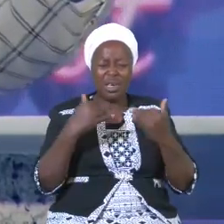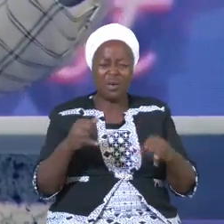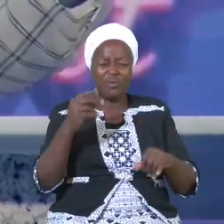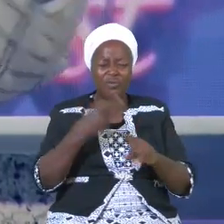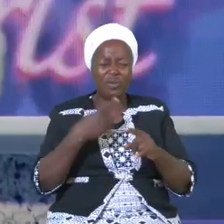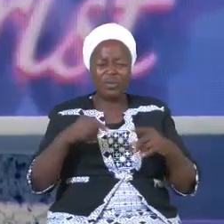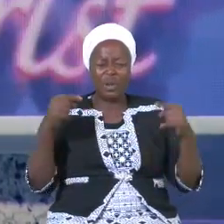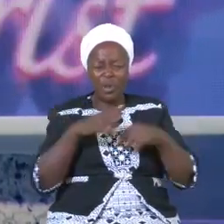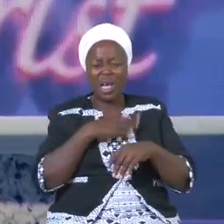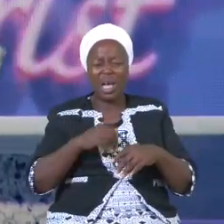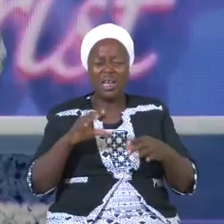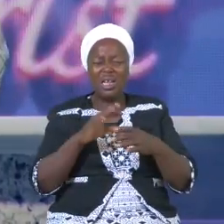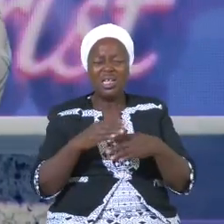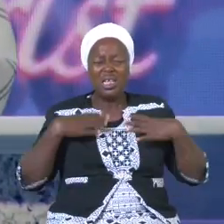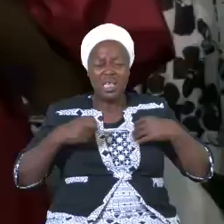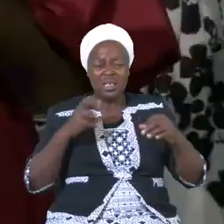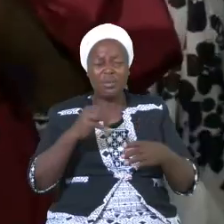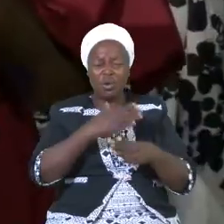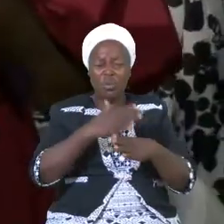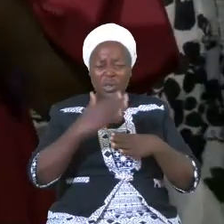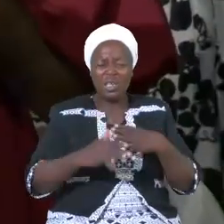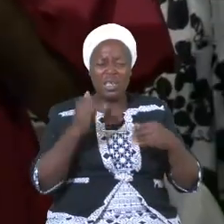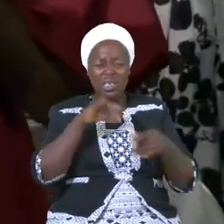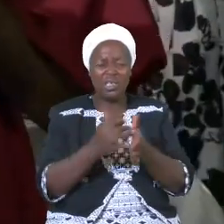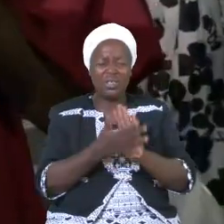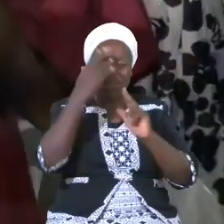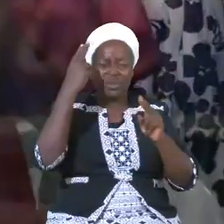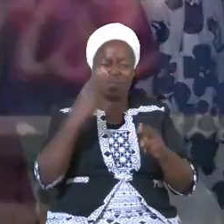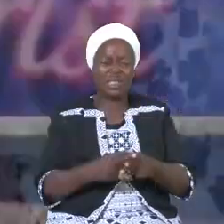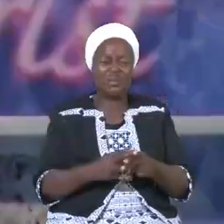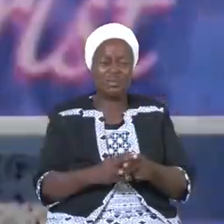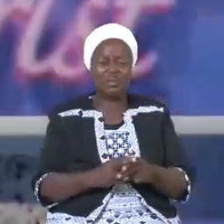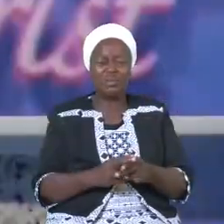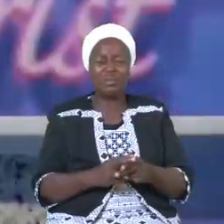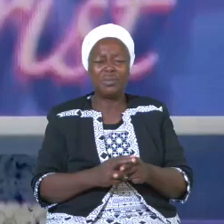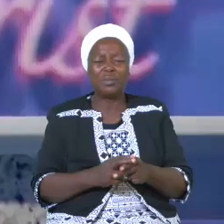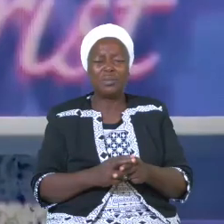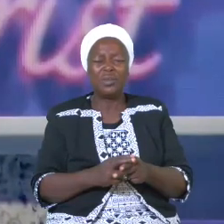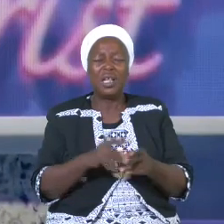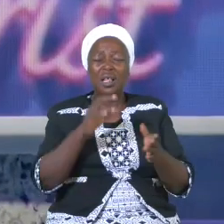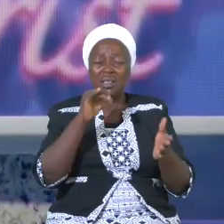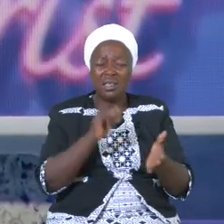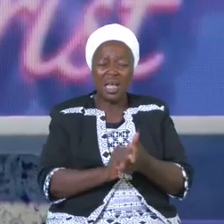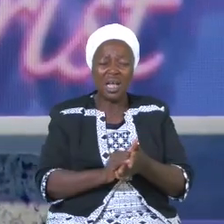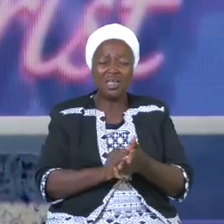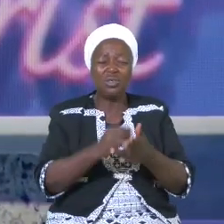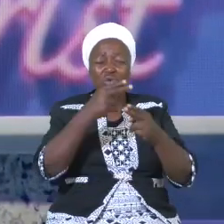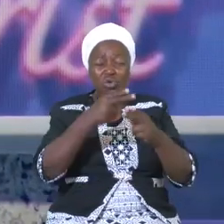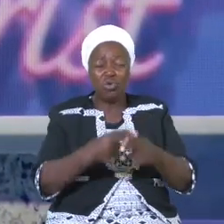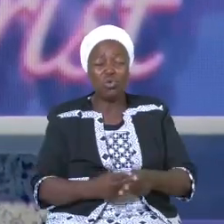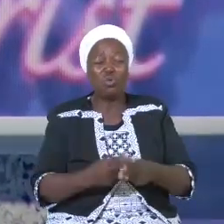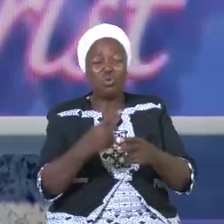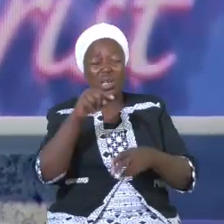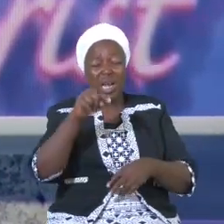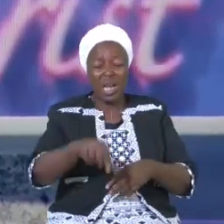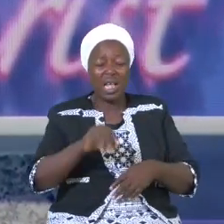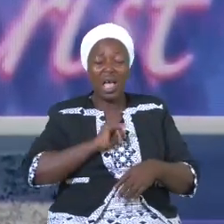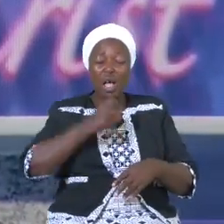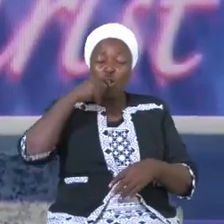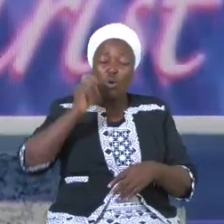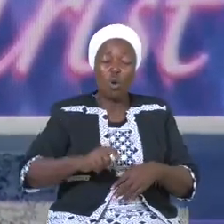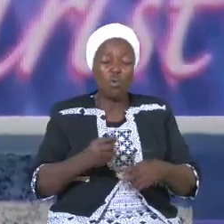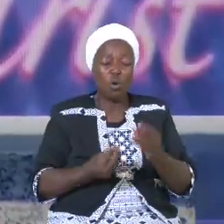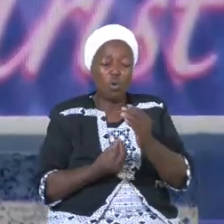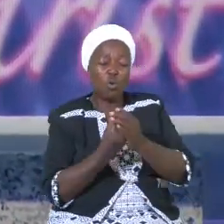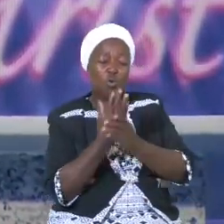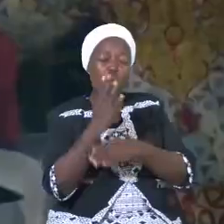completely in jesus name that short leg i command grow out